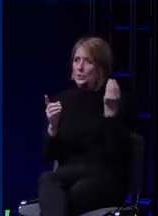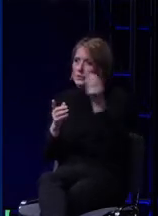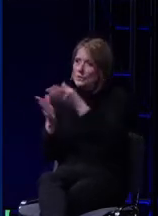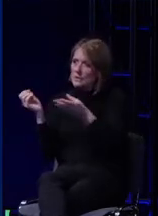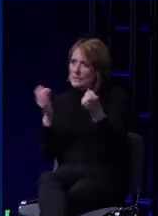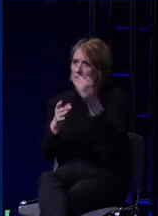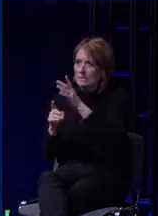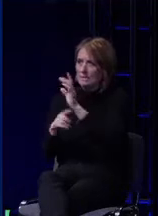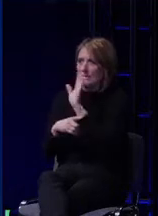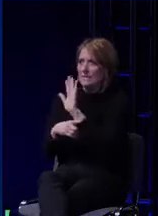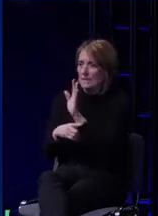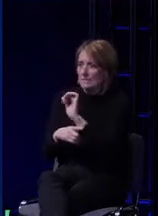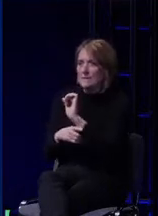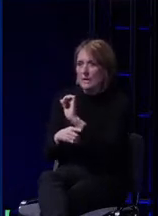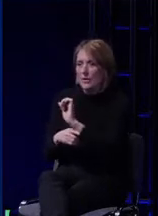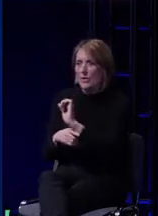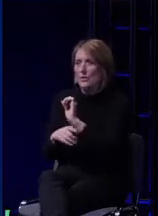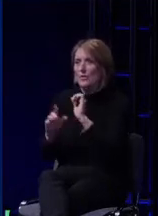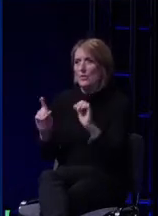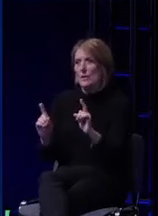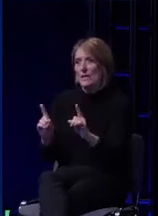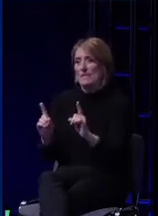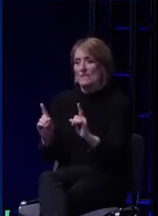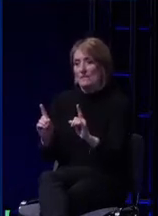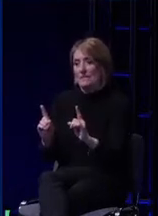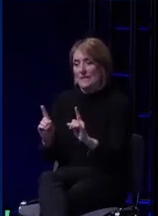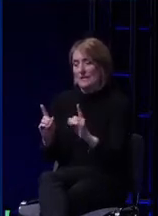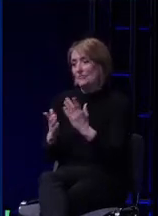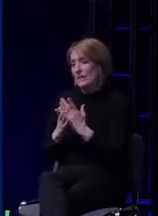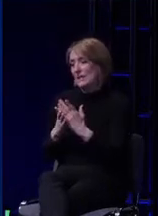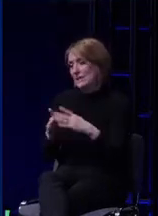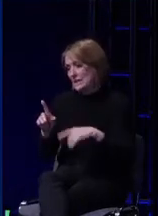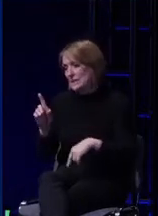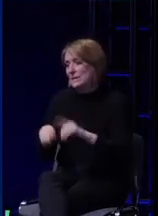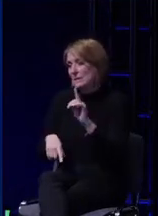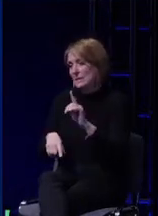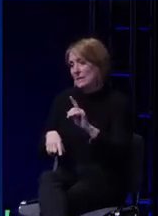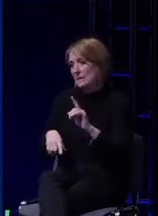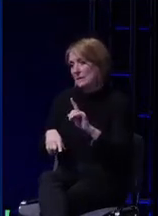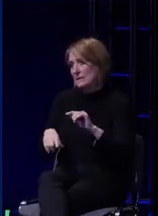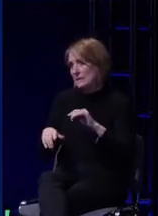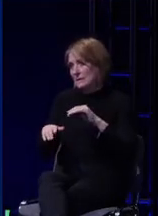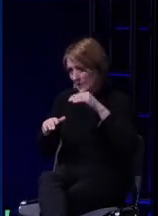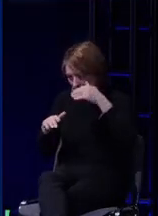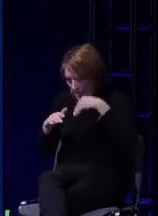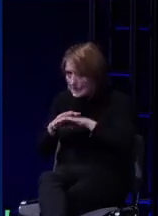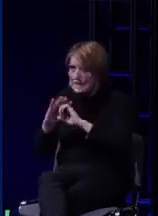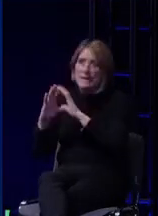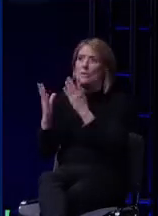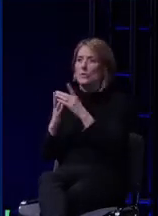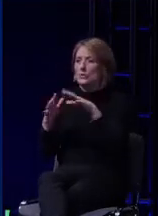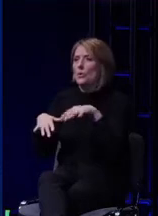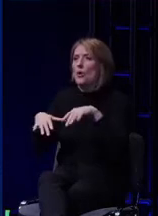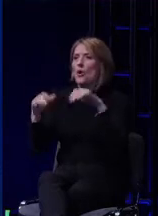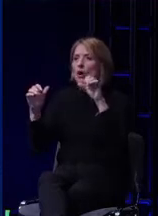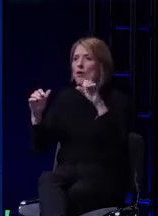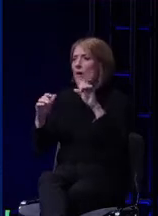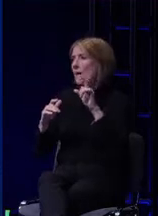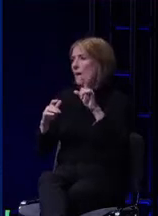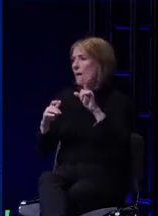much. So that sort of kicked us off for sure. Yeah. Set us into that world, and then because it's a horror film and she murders